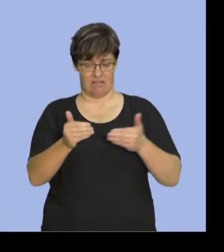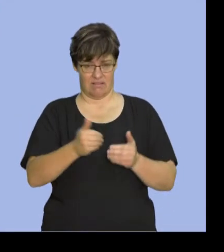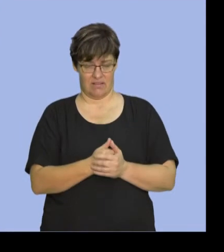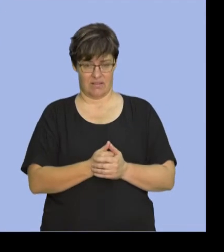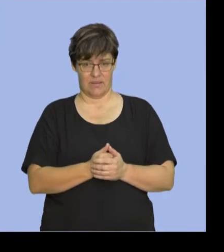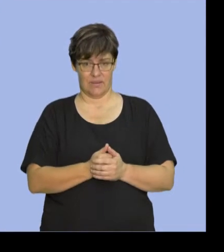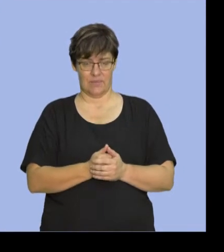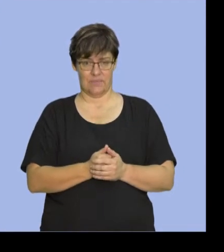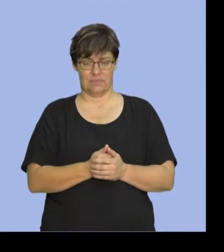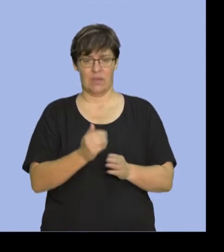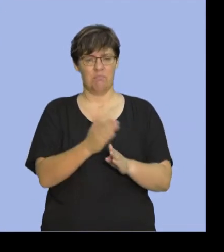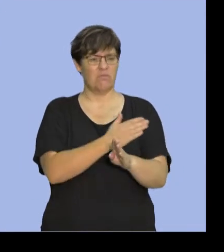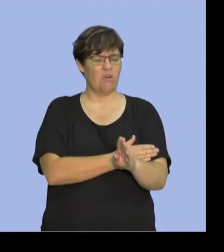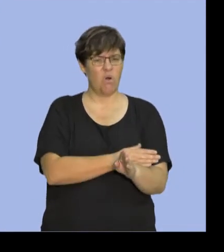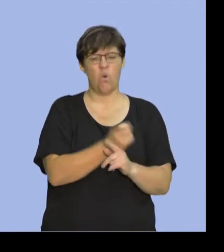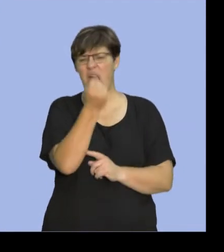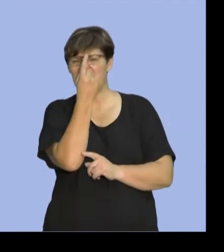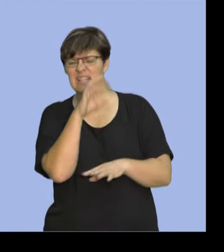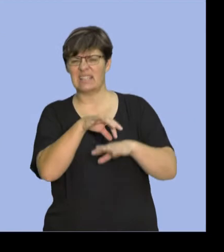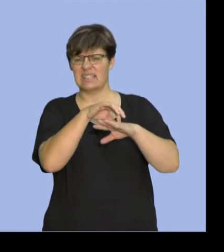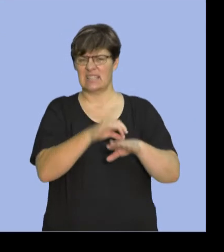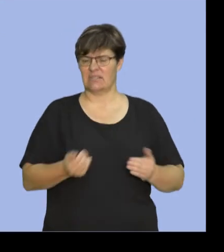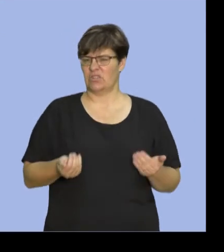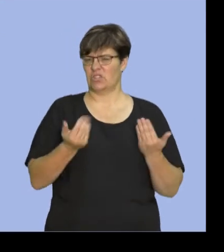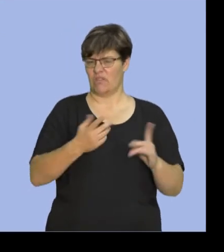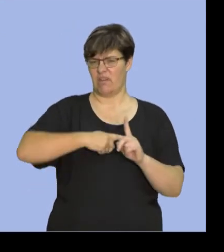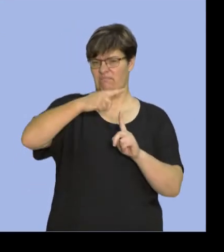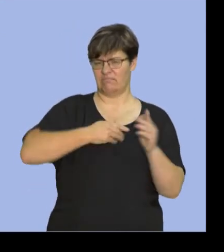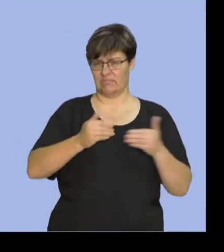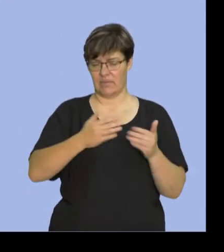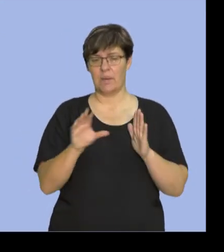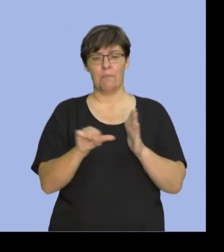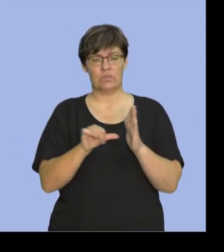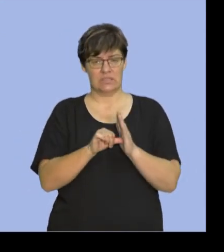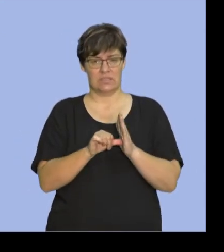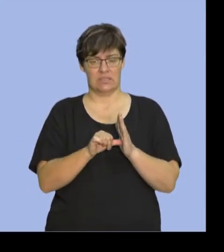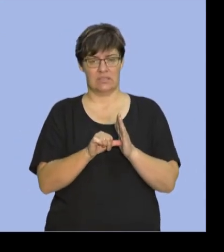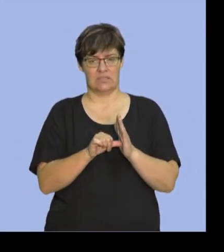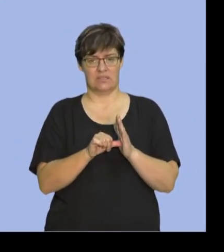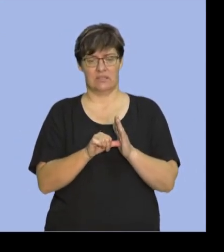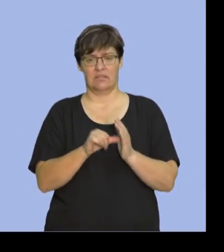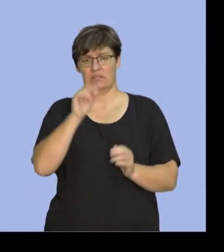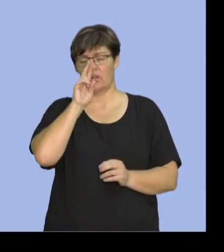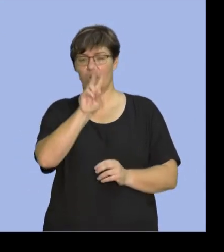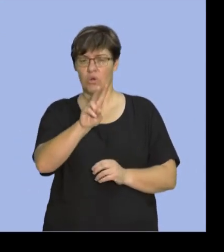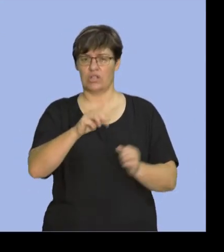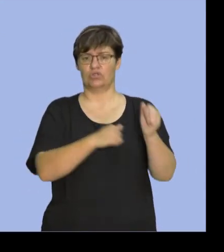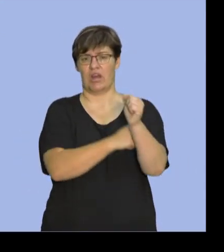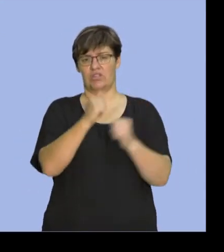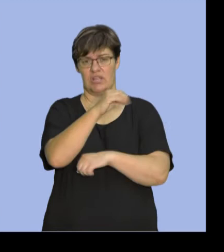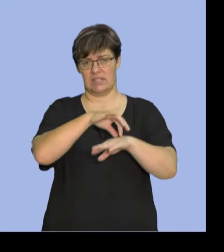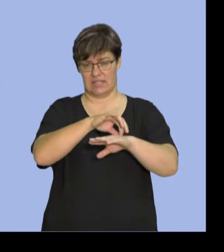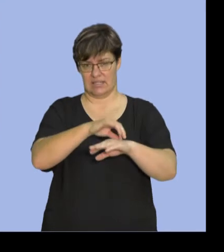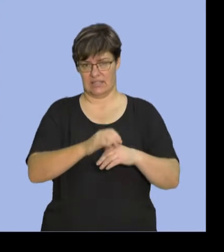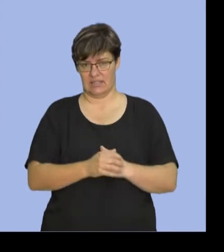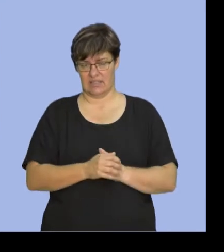into understanding how the skin serves as thermoregulator, it's important that we look at the structure of the skin. And